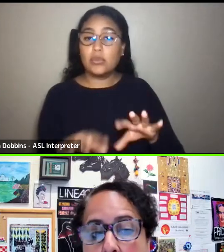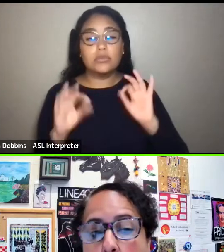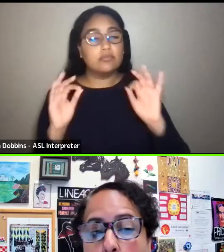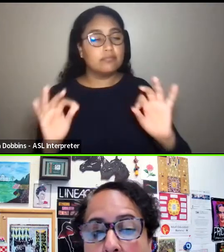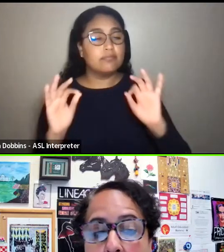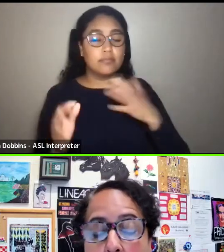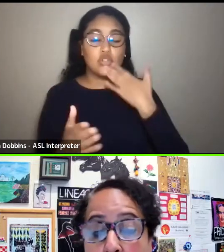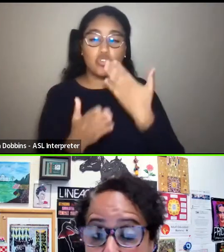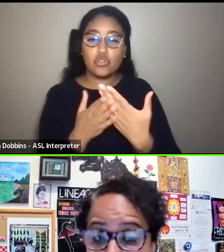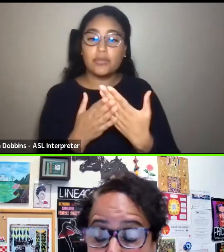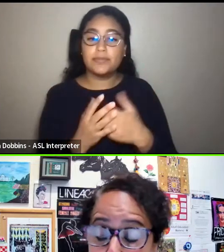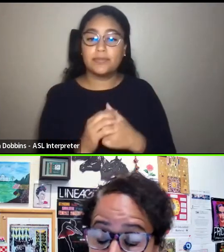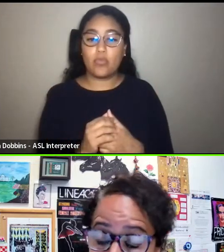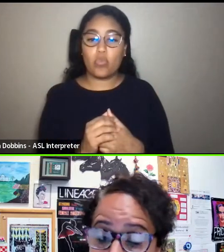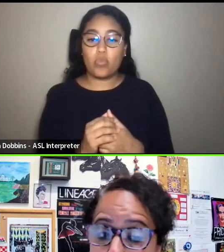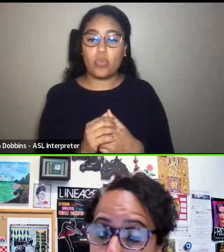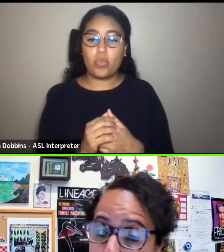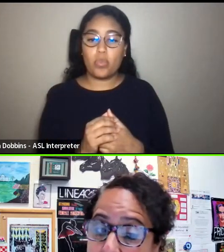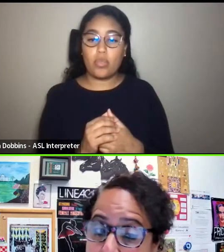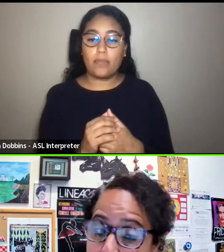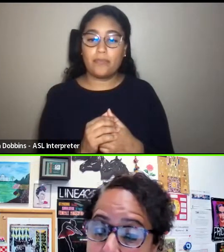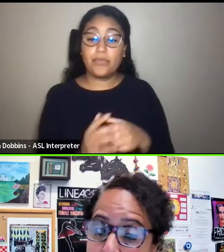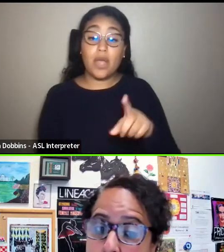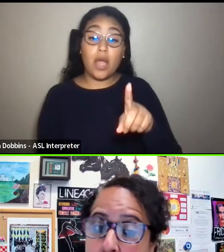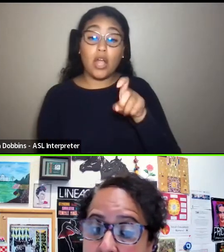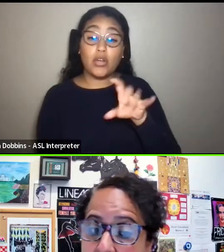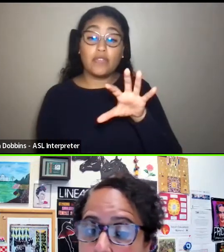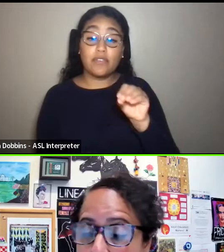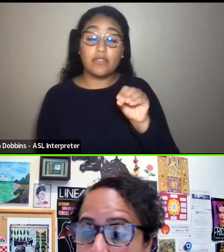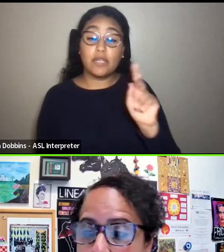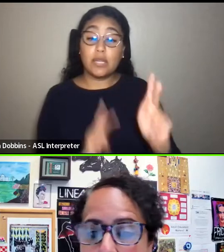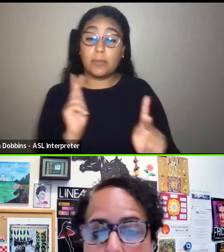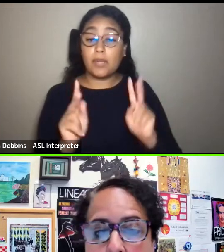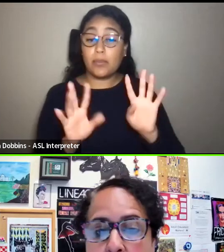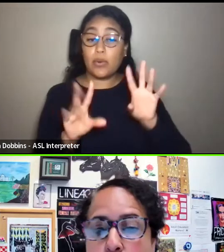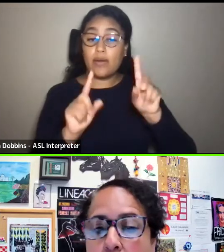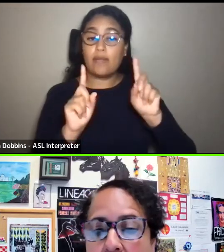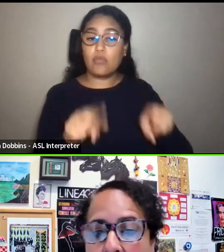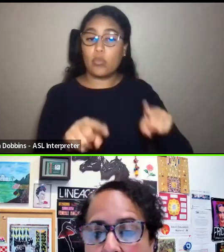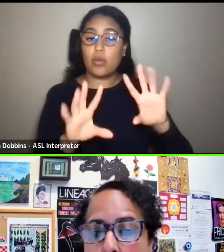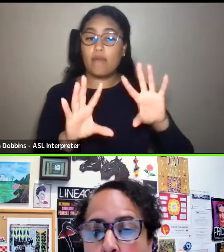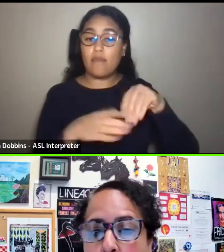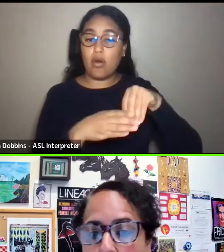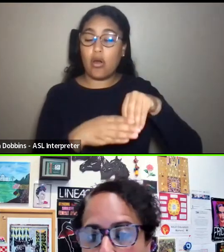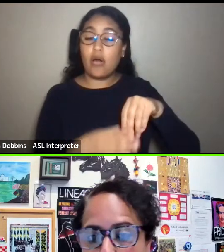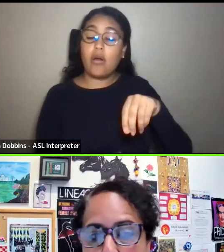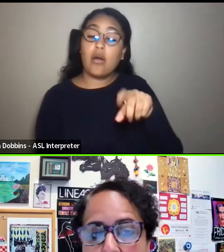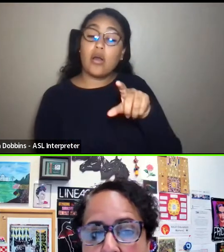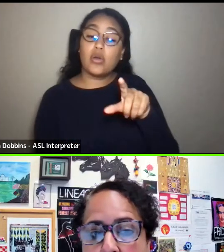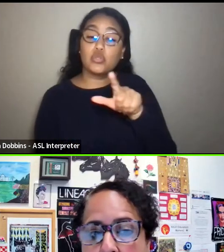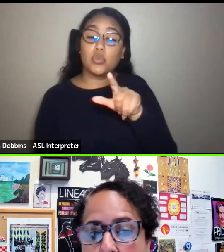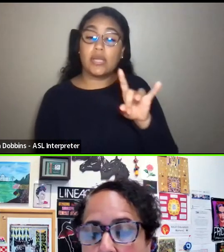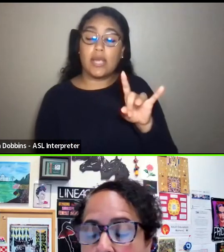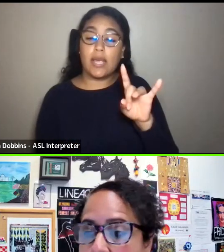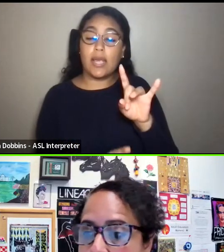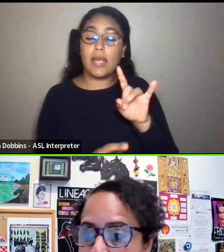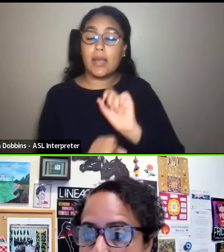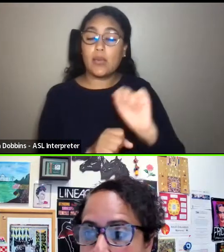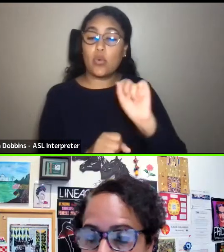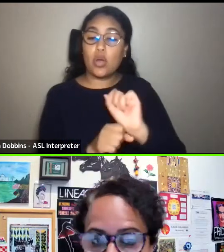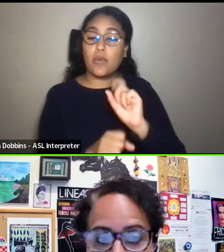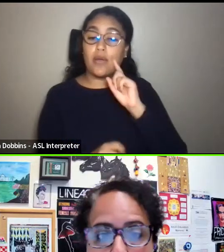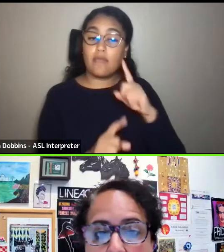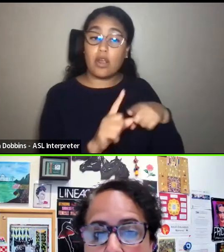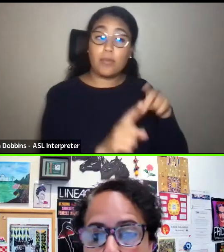success. Over 150 attendees participated and met with 28 employers ranging from the